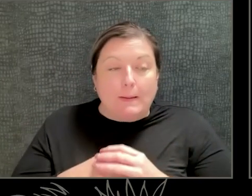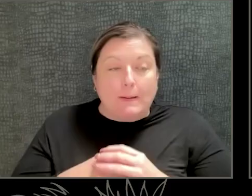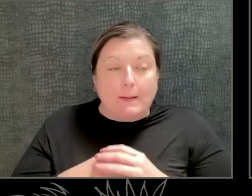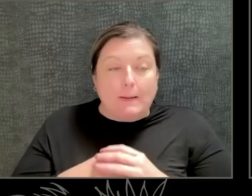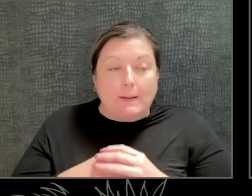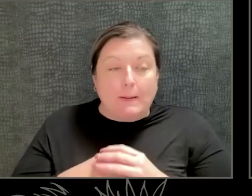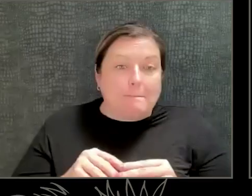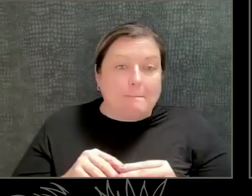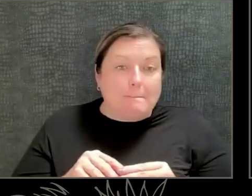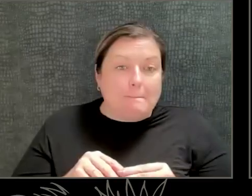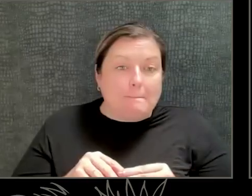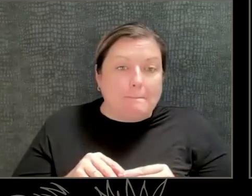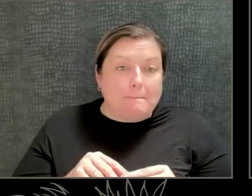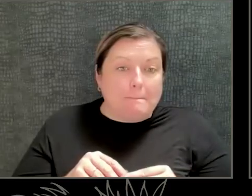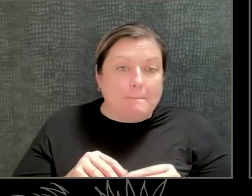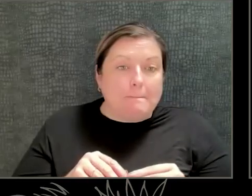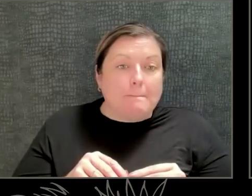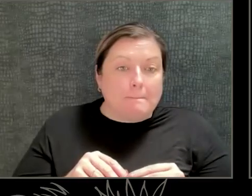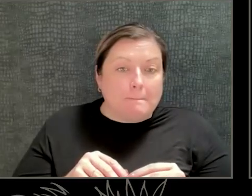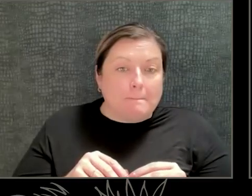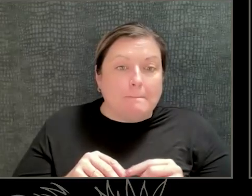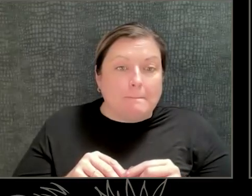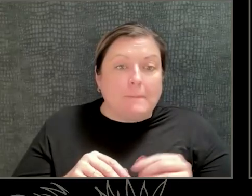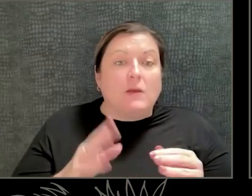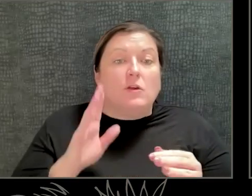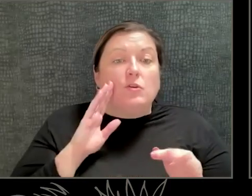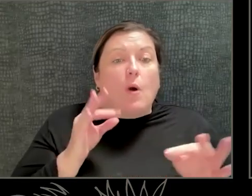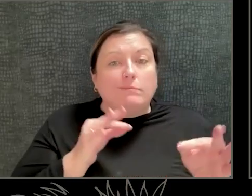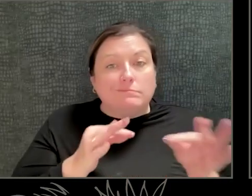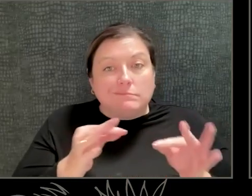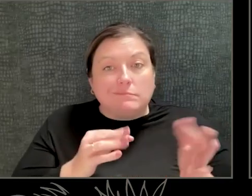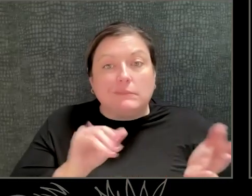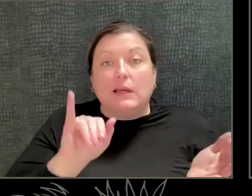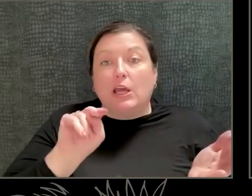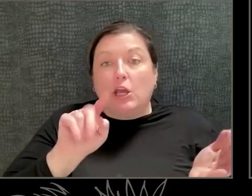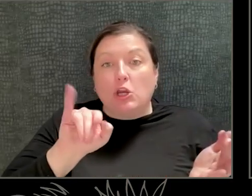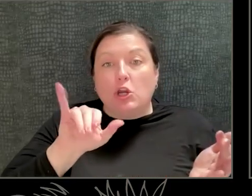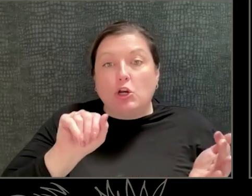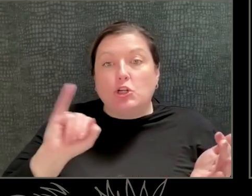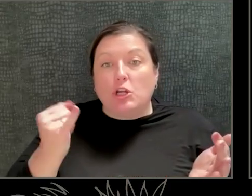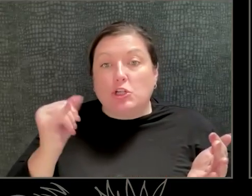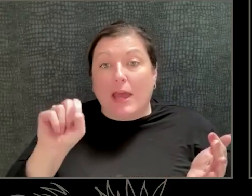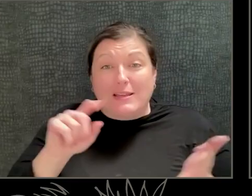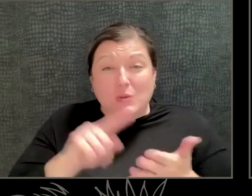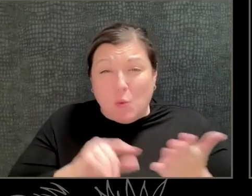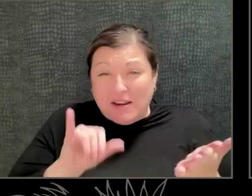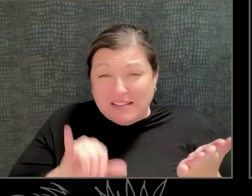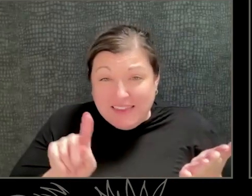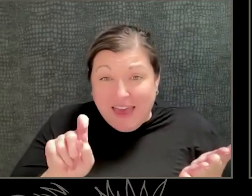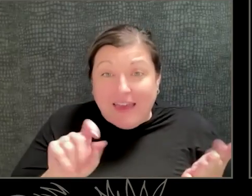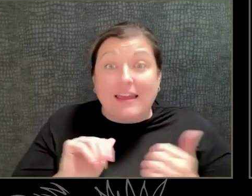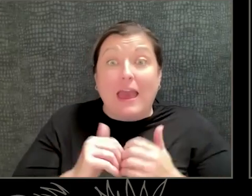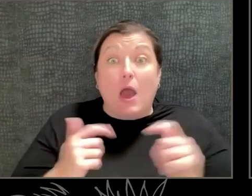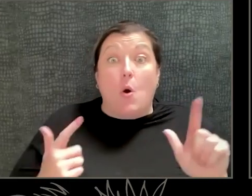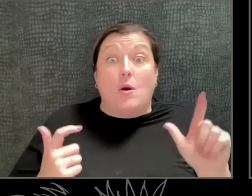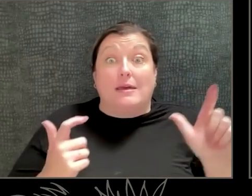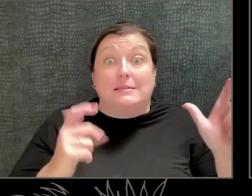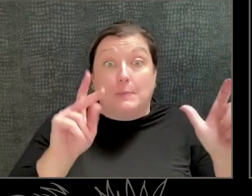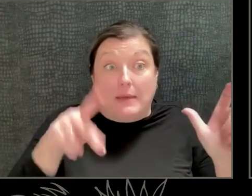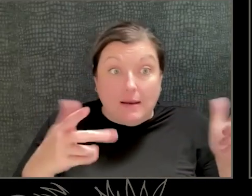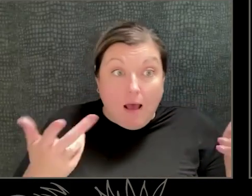So I'll be doing a general overview of what Inertia.js is, as well as how it can kind of speed up front-end